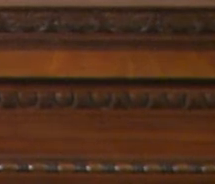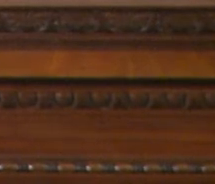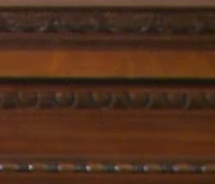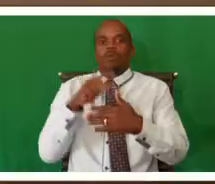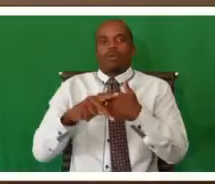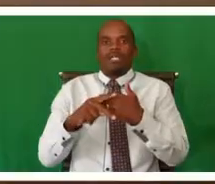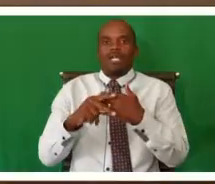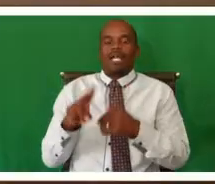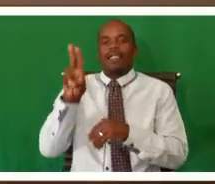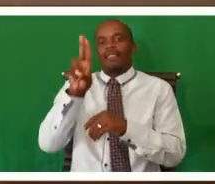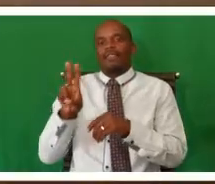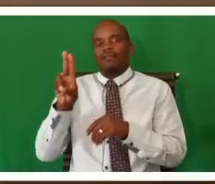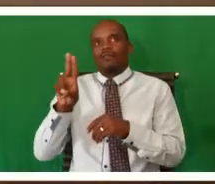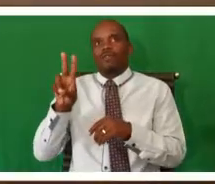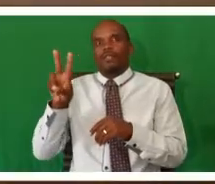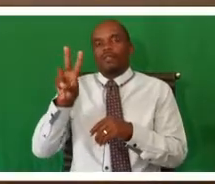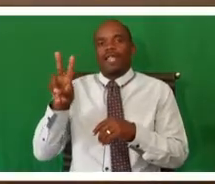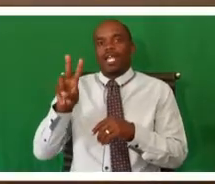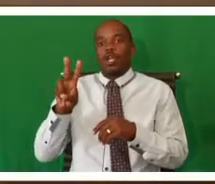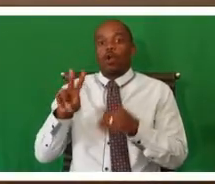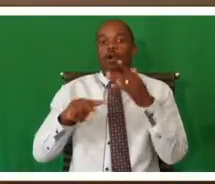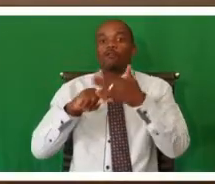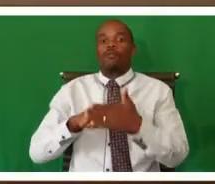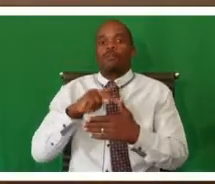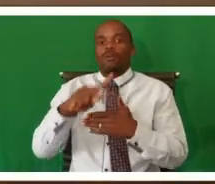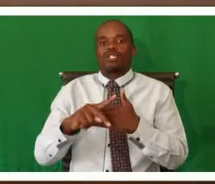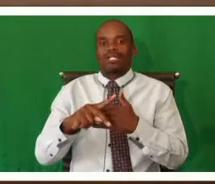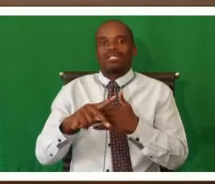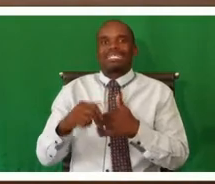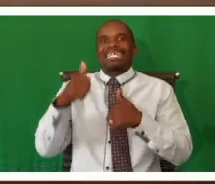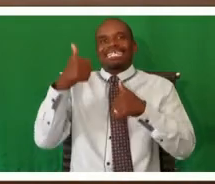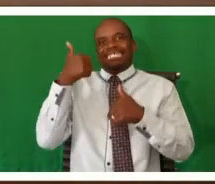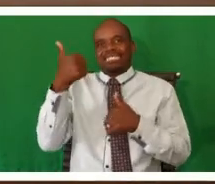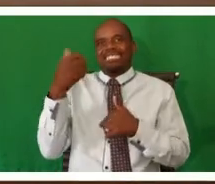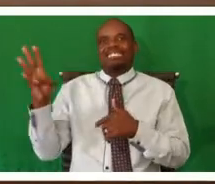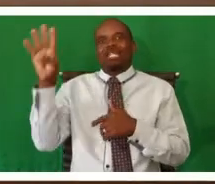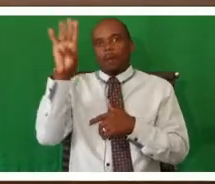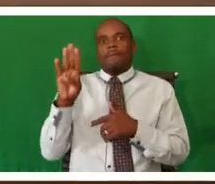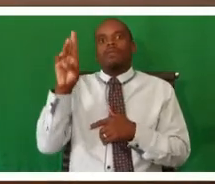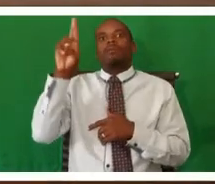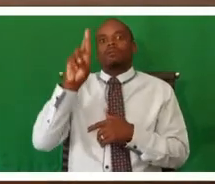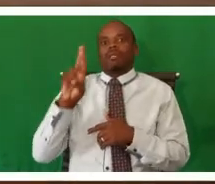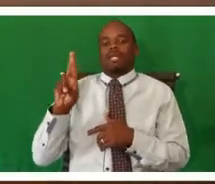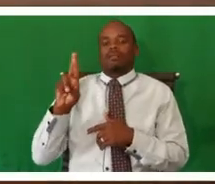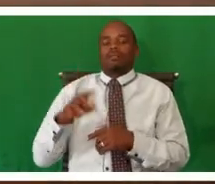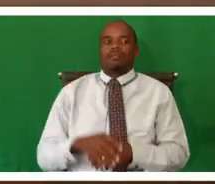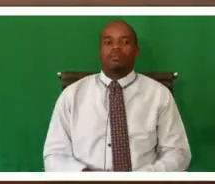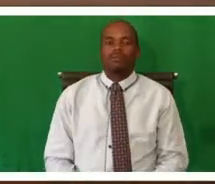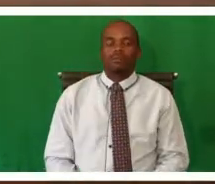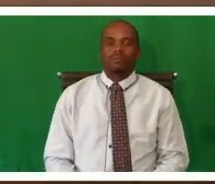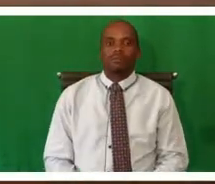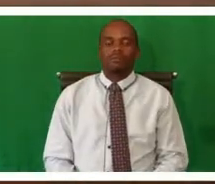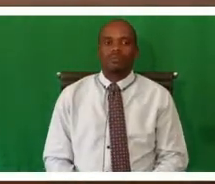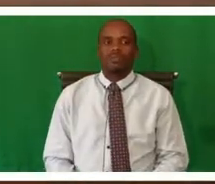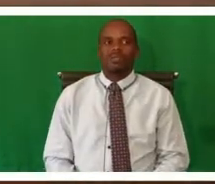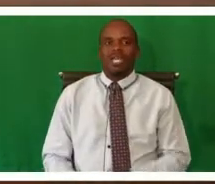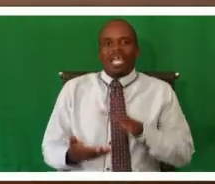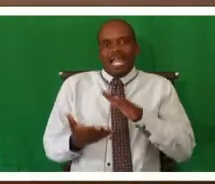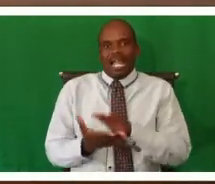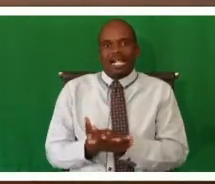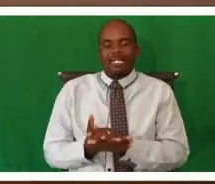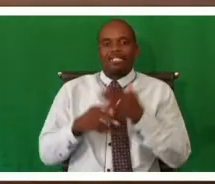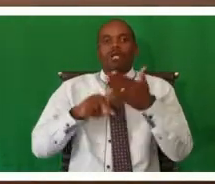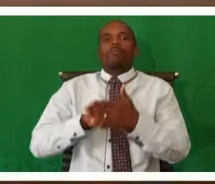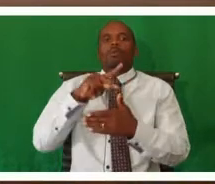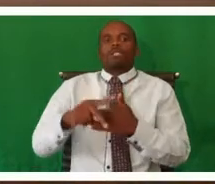The value of the project is about 6 billion rands, and it is projected